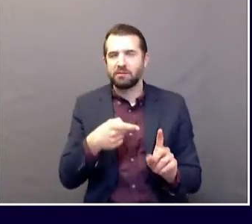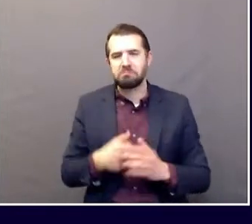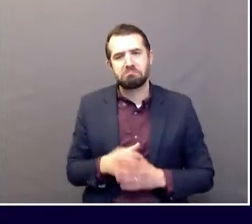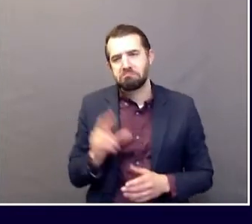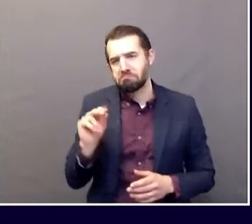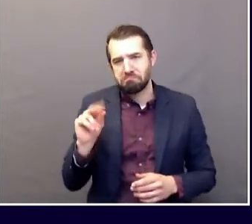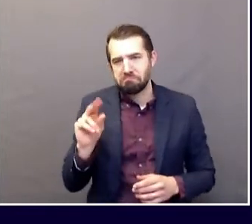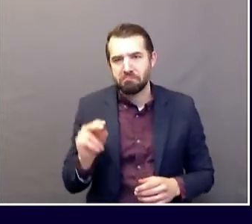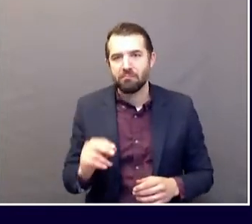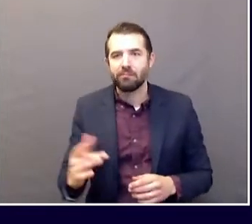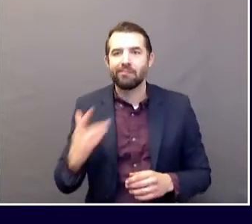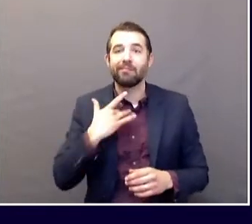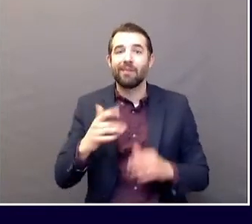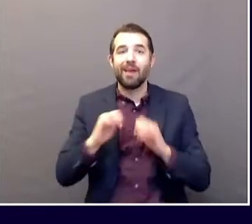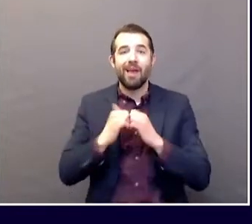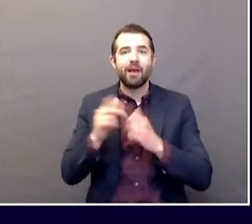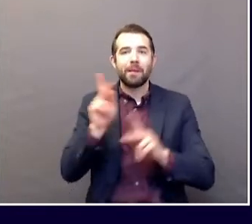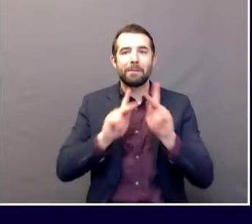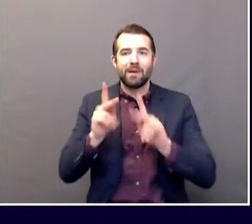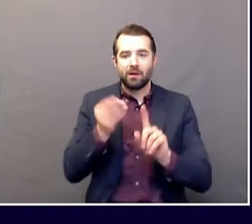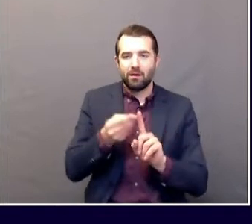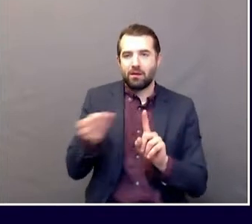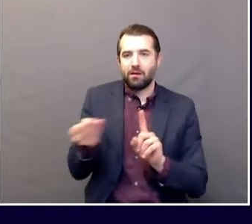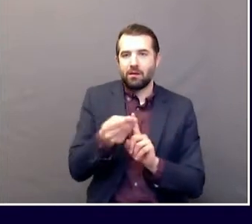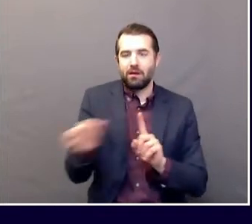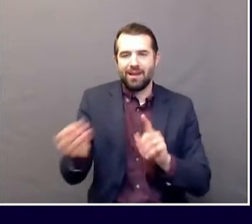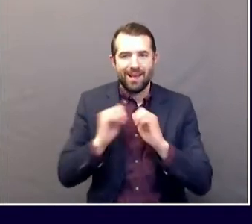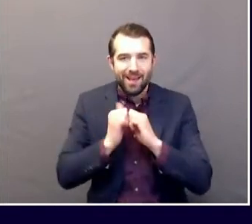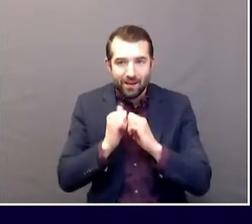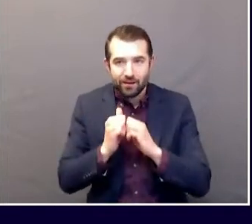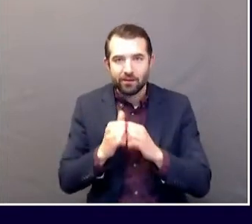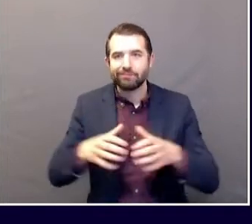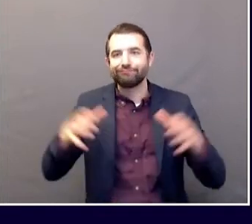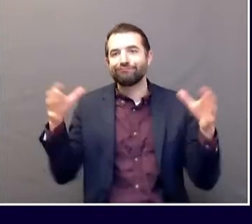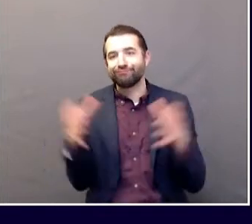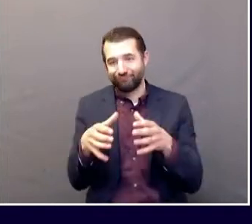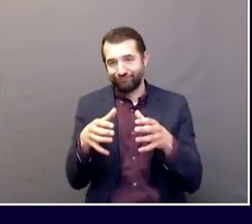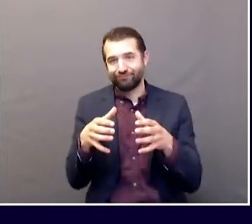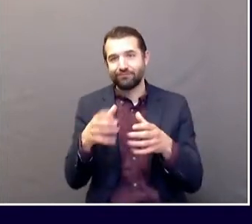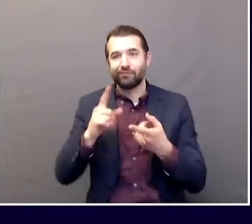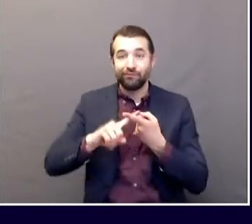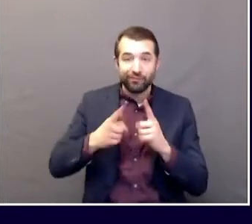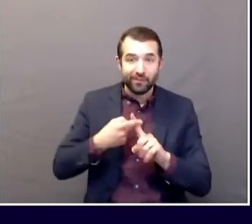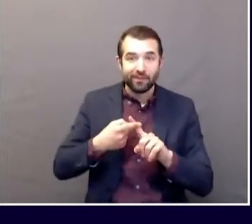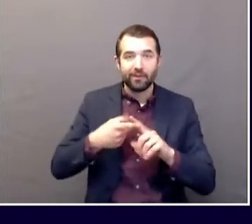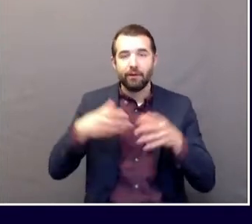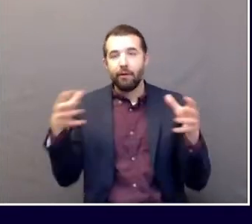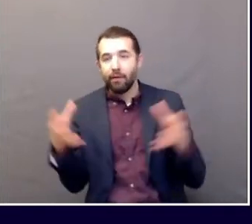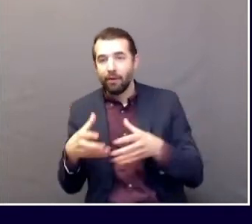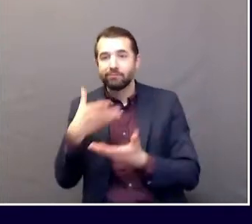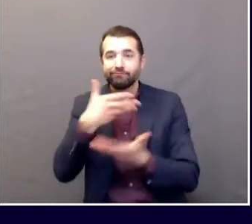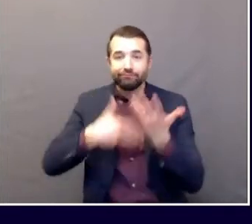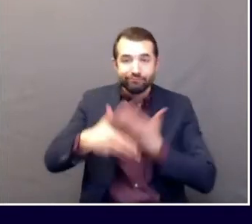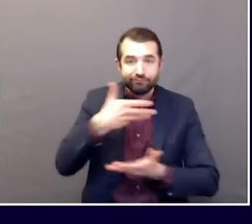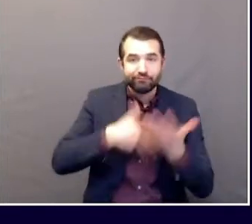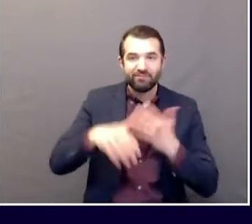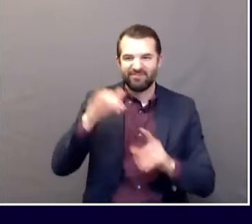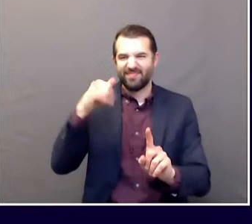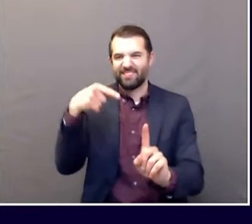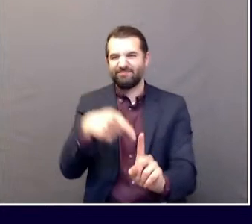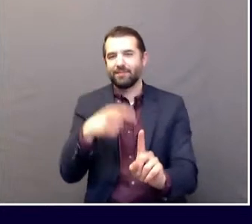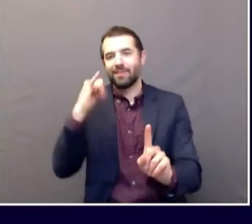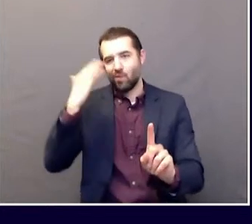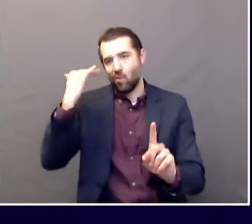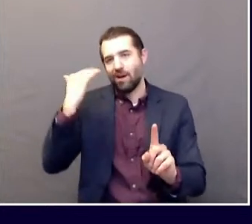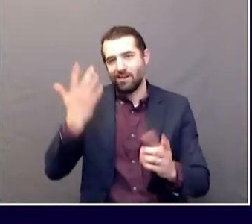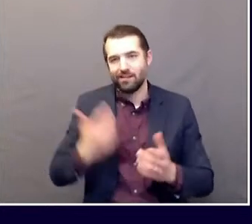transmitting COVID, congregating, getting together with their friends, those things may be coming back into fashion, and thus there might be more cases